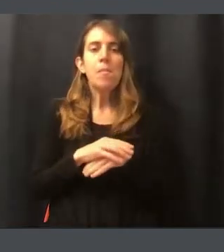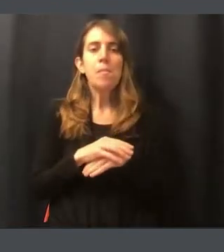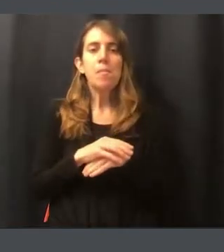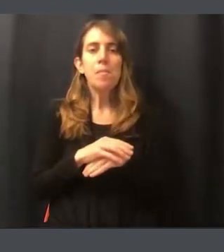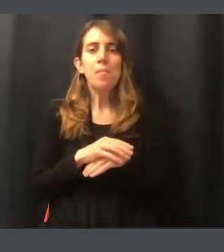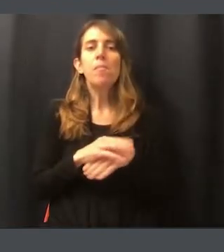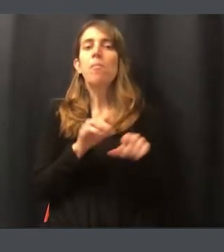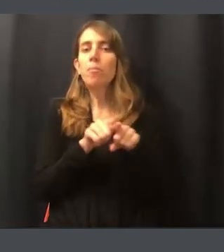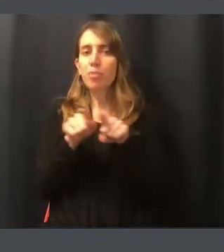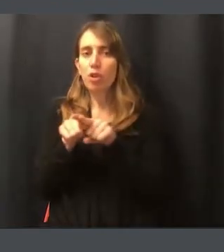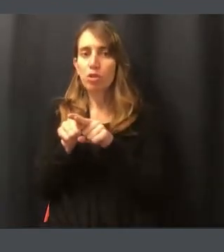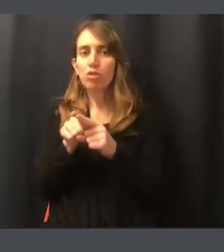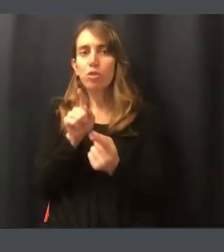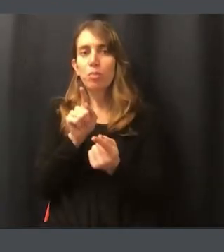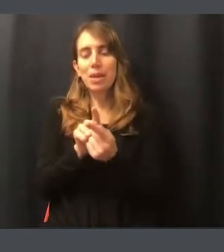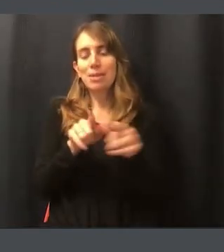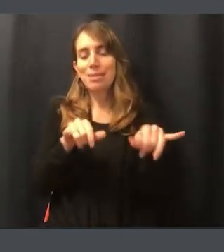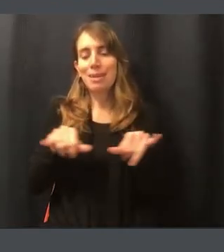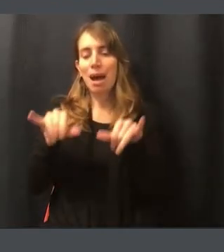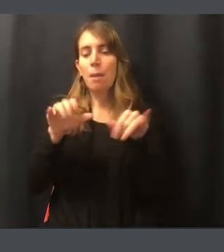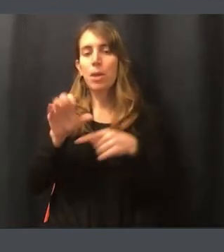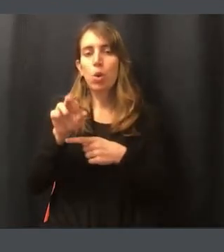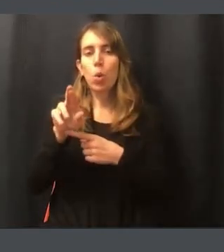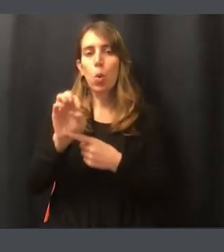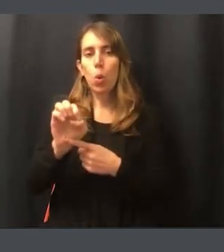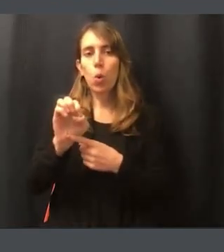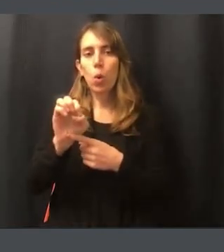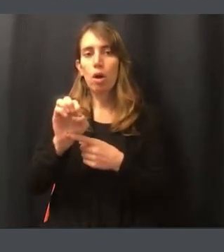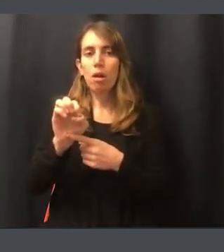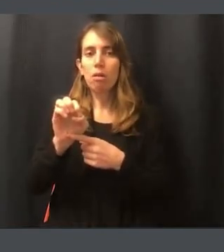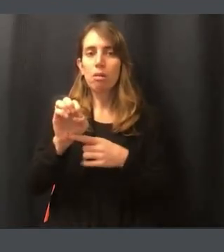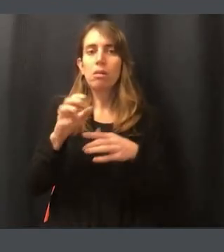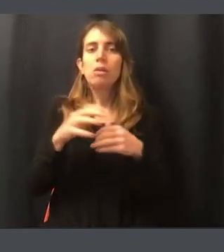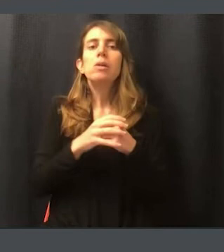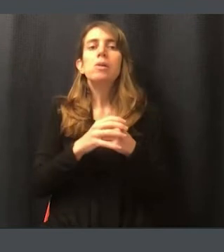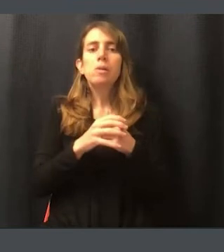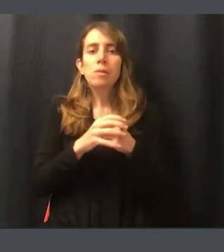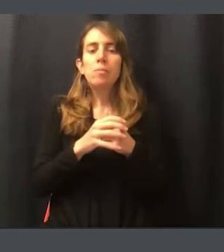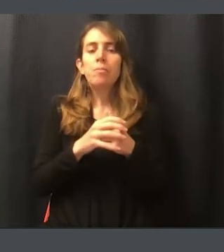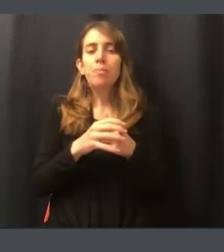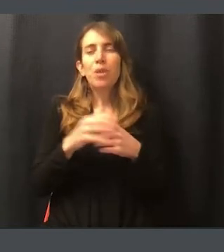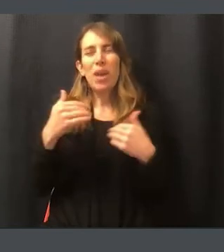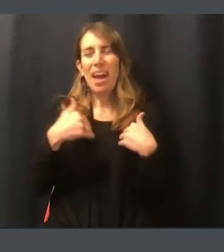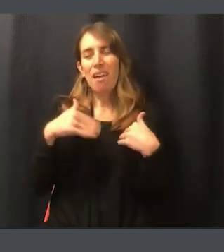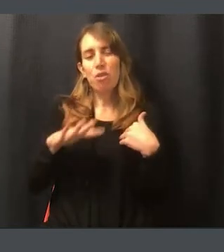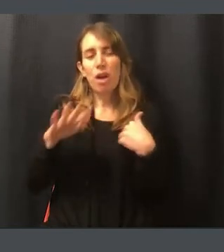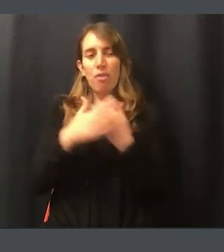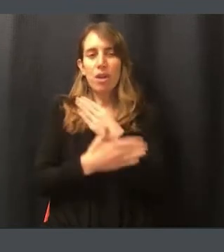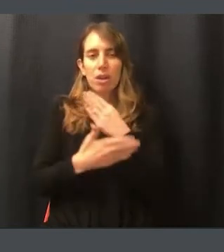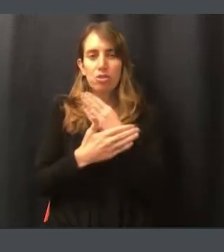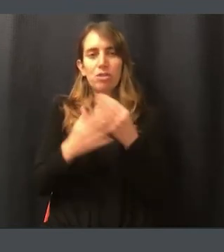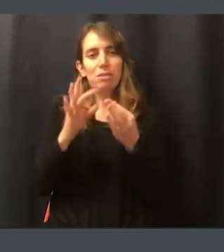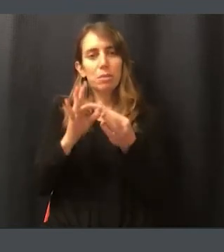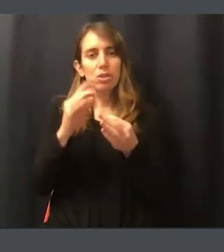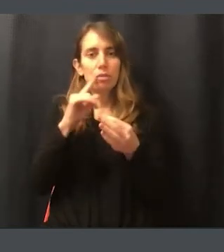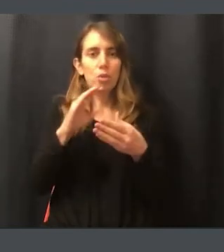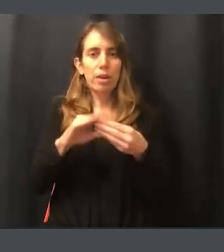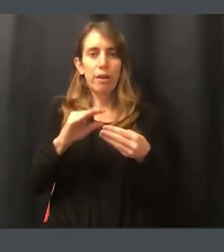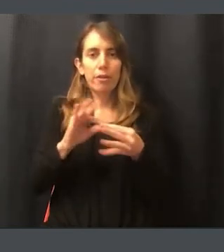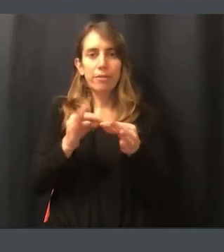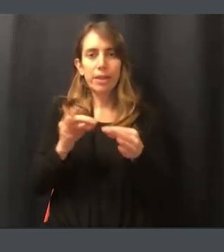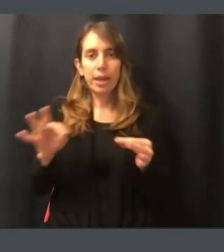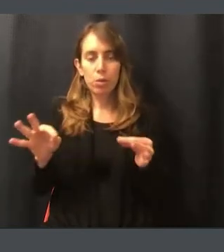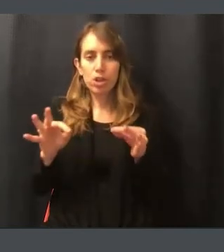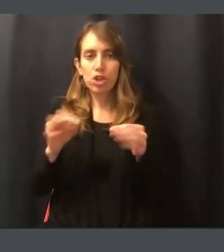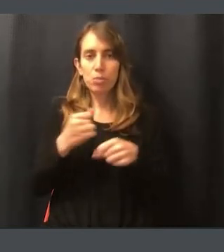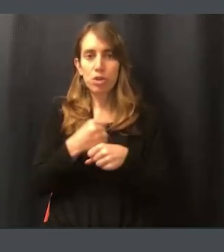It also meets Common Core standards that we tend to have in different states around the country, especially for narrative comprehension and production. So in terms of